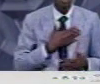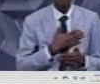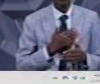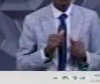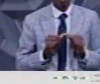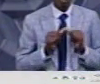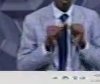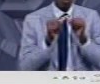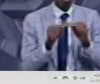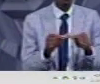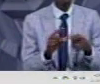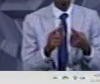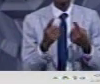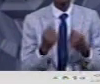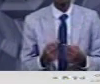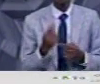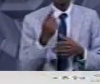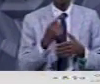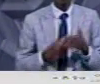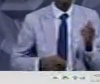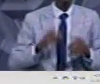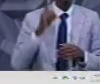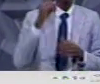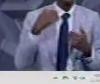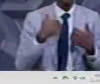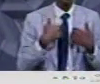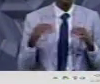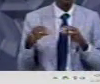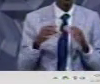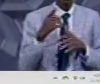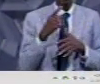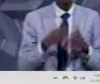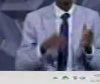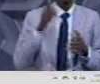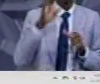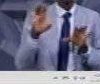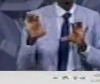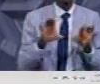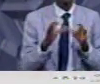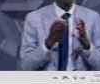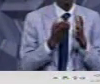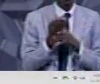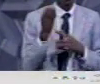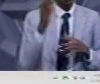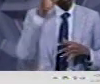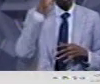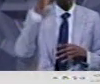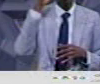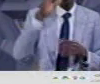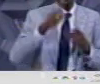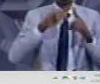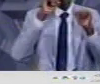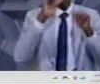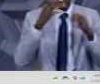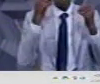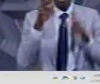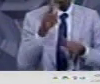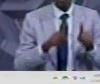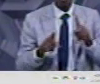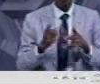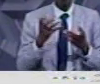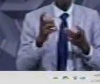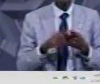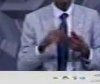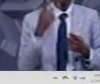bless many people, he wants to see that privilege that you also are blessed. Amen.